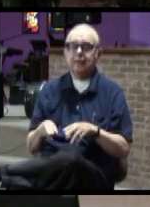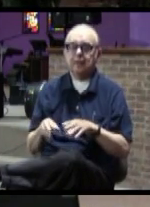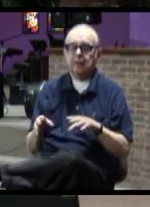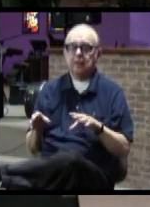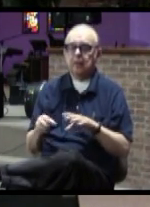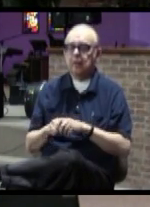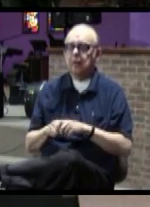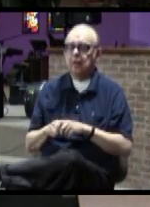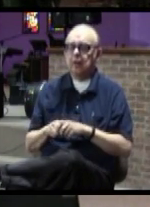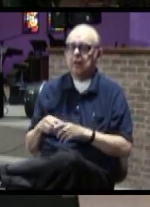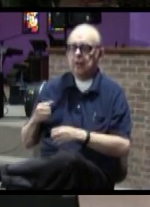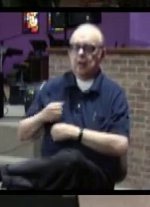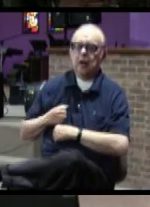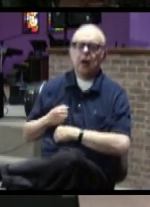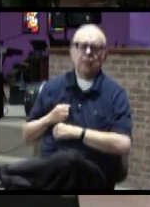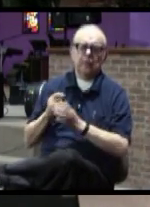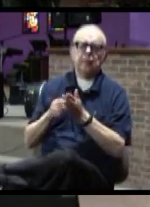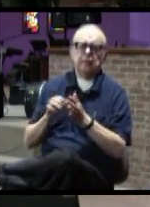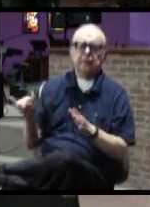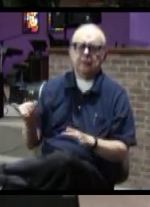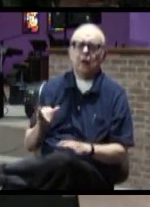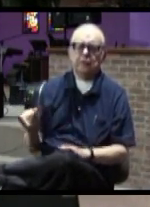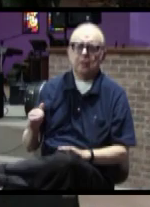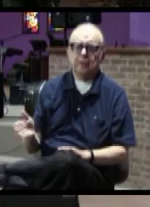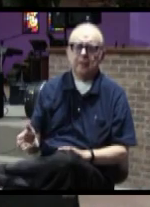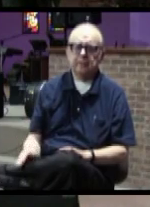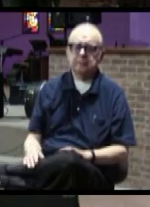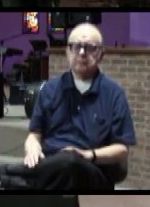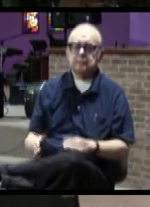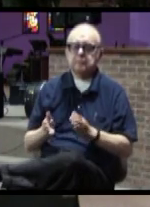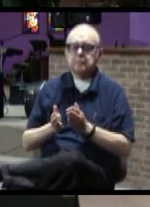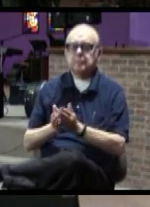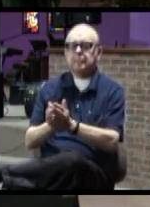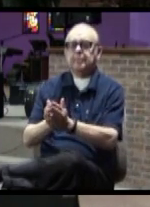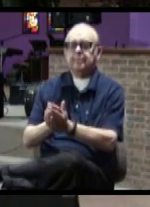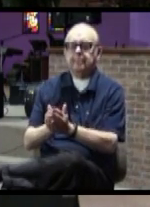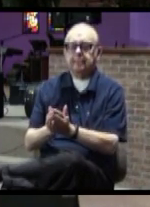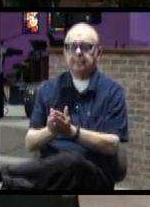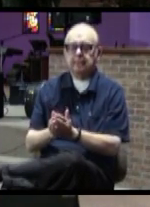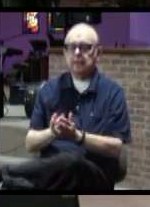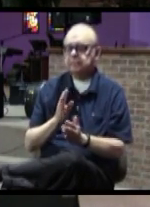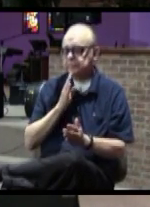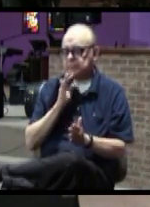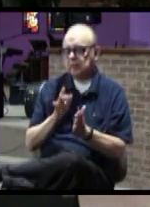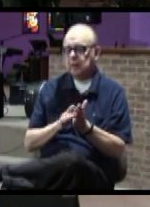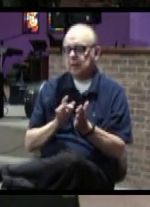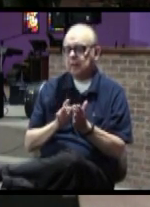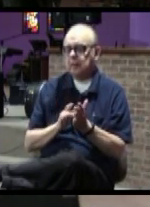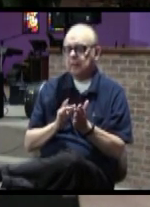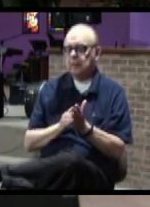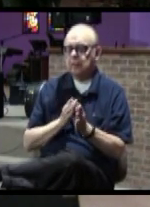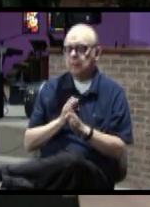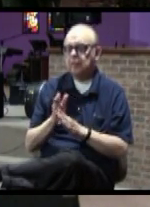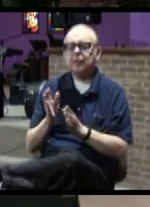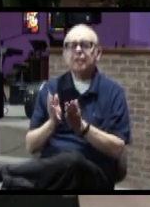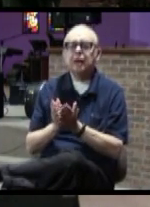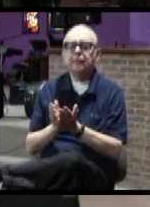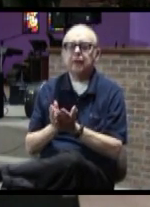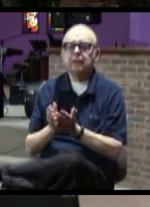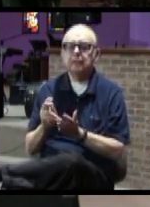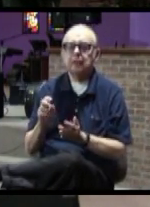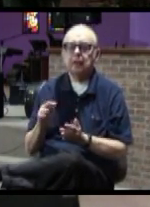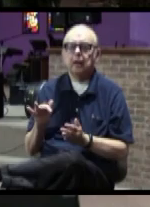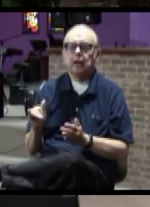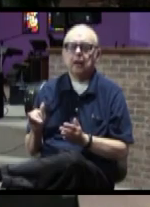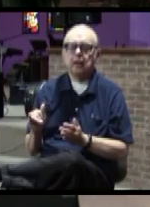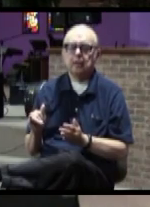Included in the program were Armed Forces representatives. The Navy recruiter spoke on the advantages of a career with